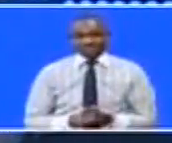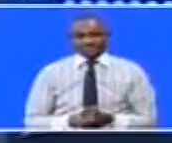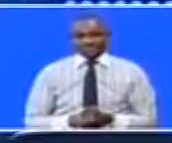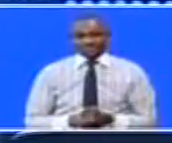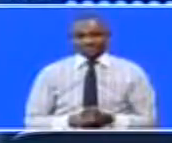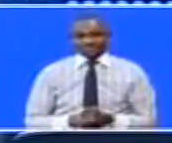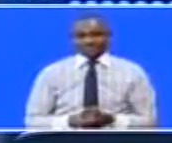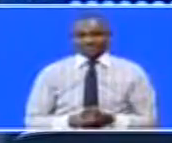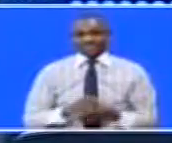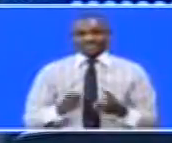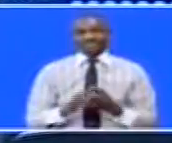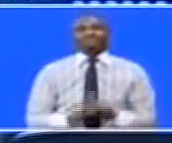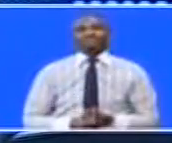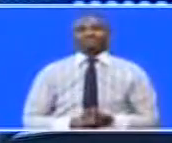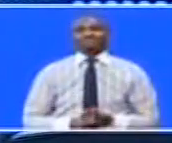How does the news anchor sit? Like that?